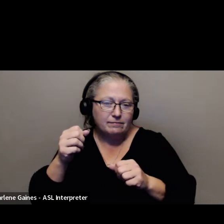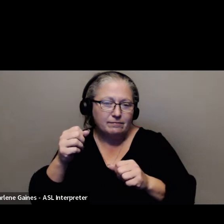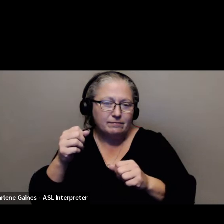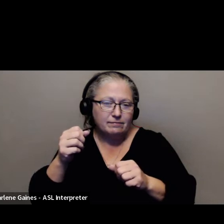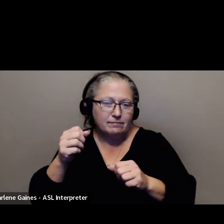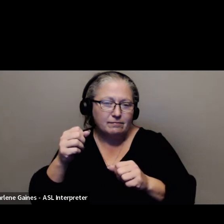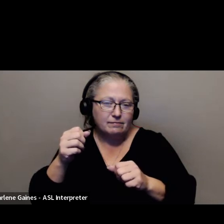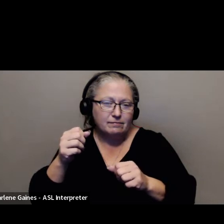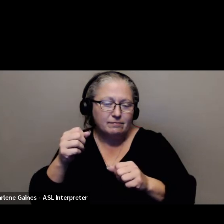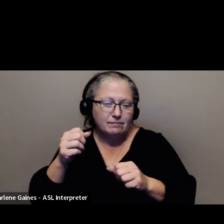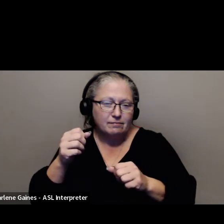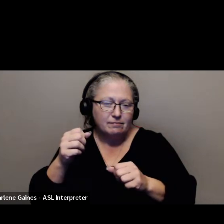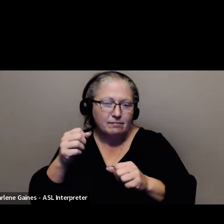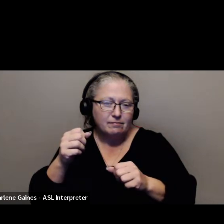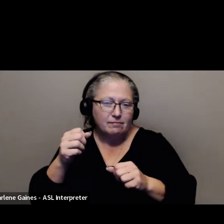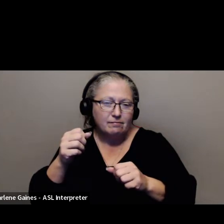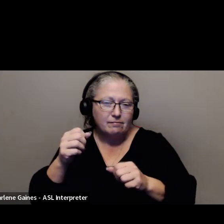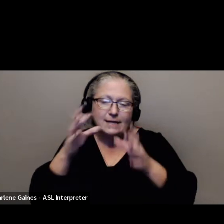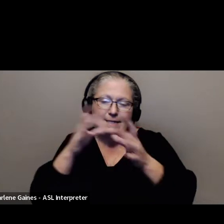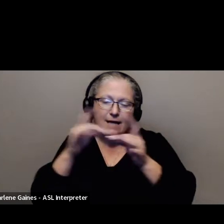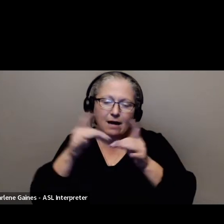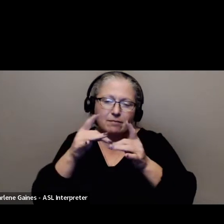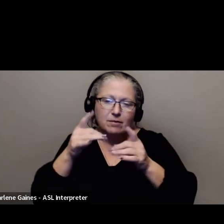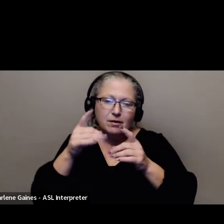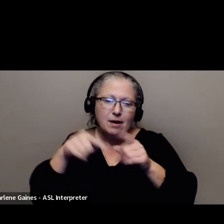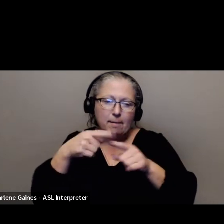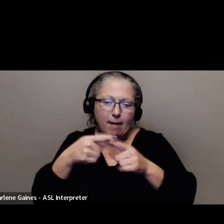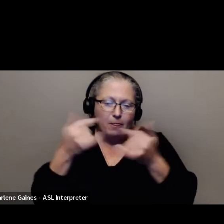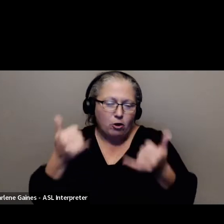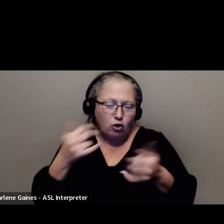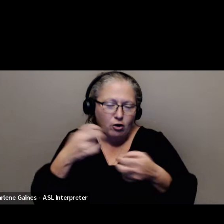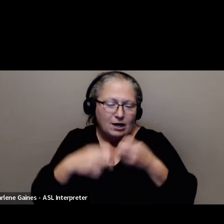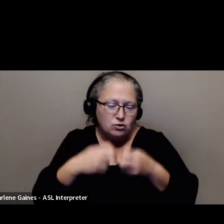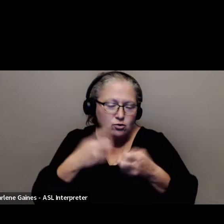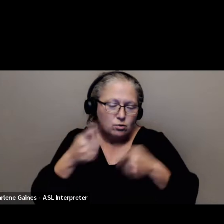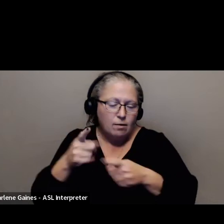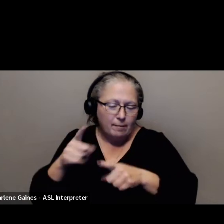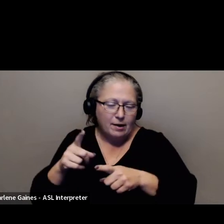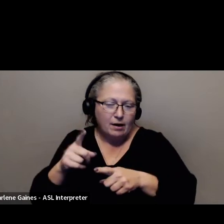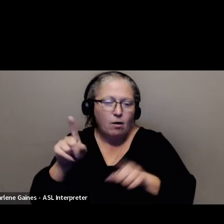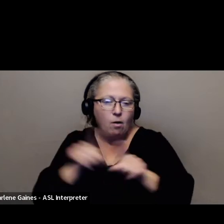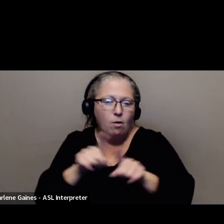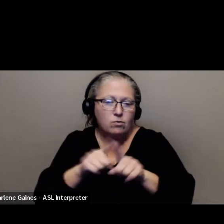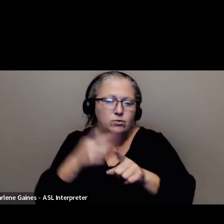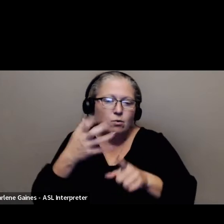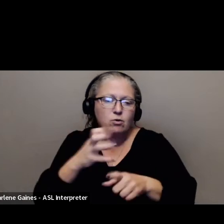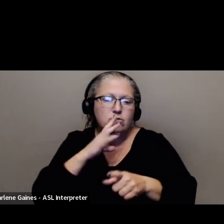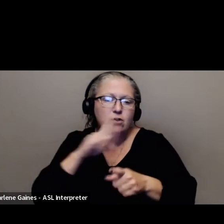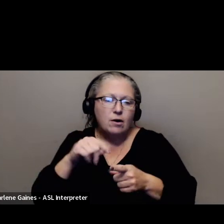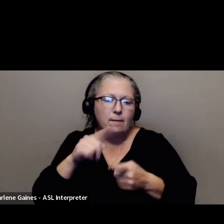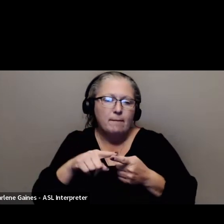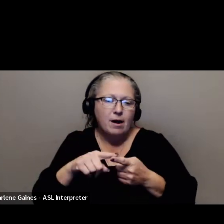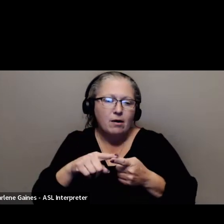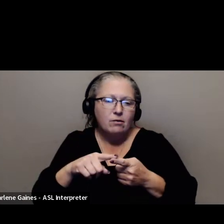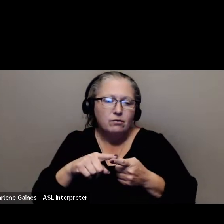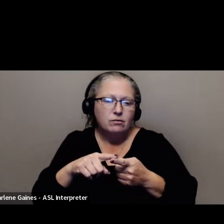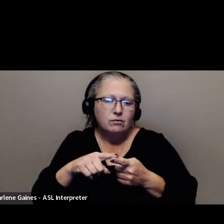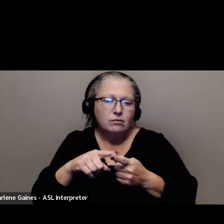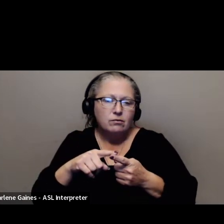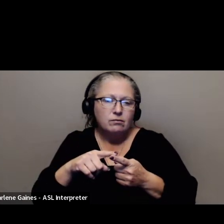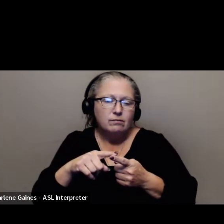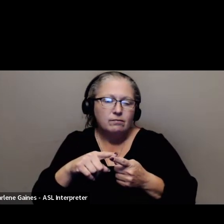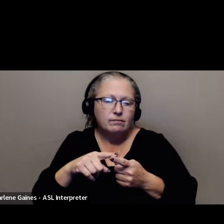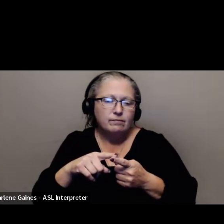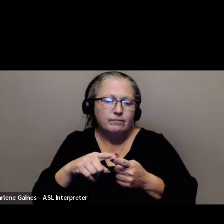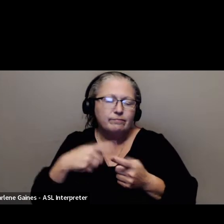putting a well-balanced statement out there about the current issues going on. And I also want to talk about actually, I